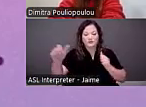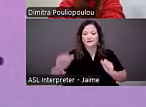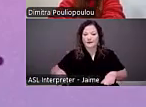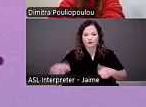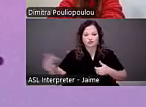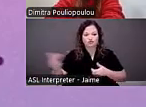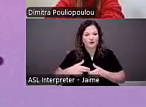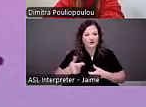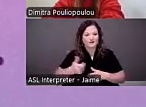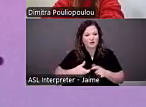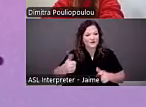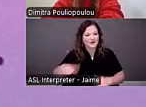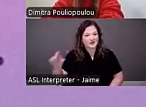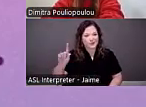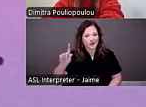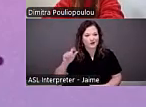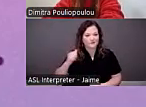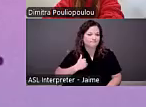Canada.